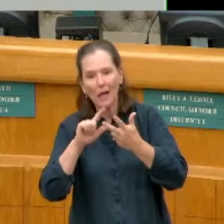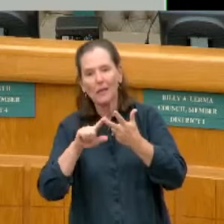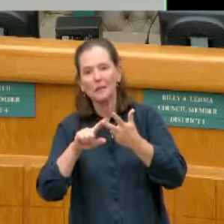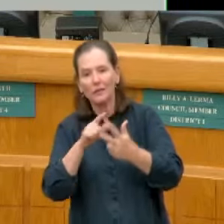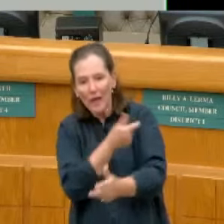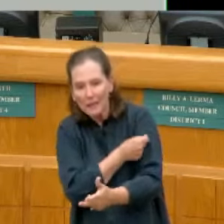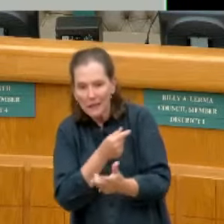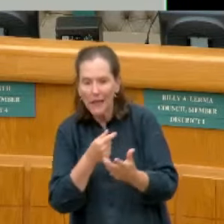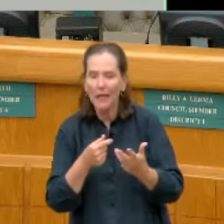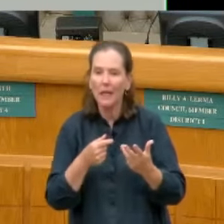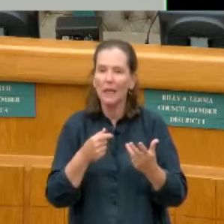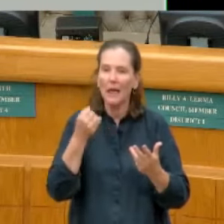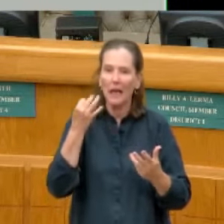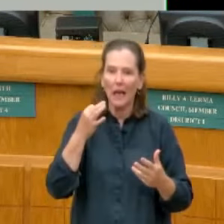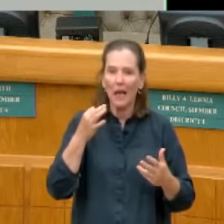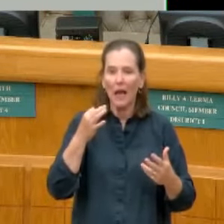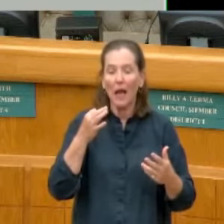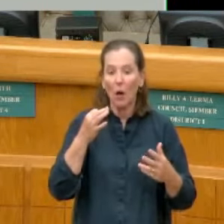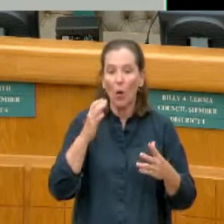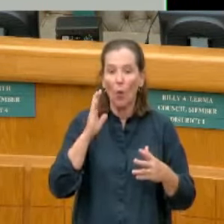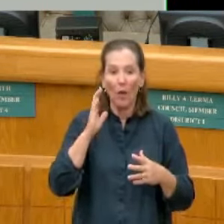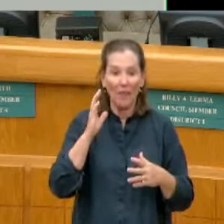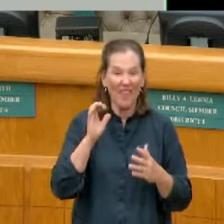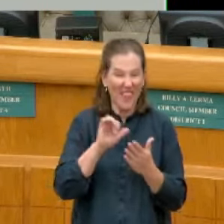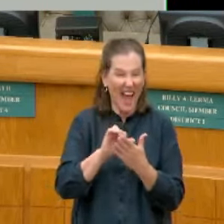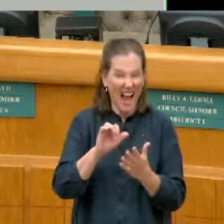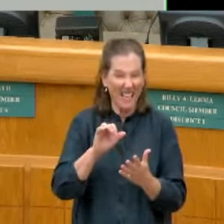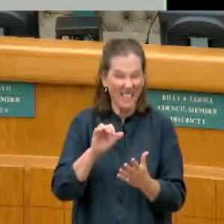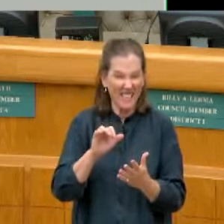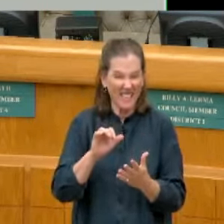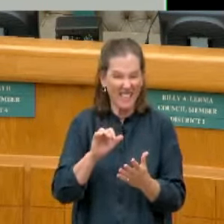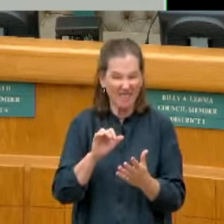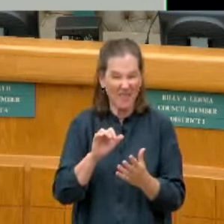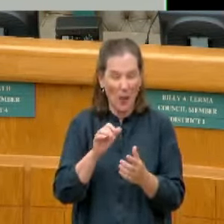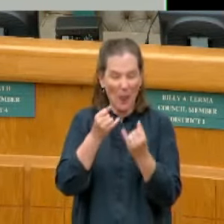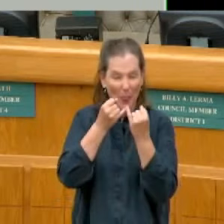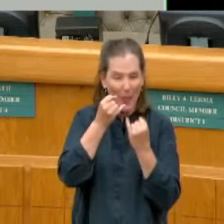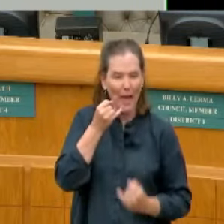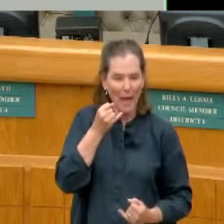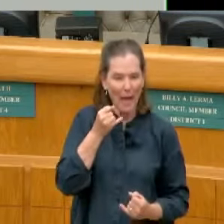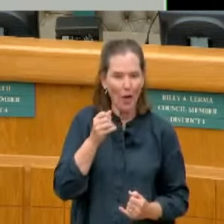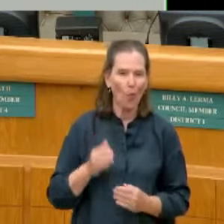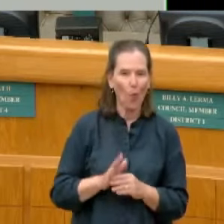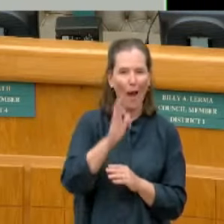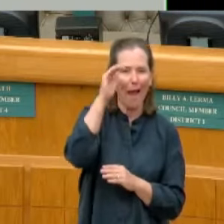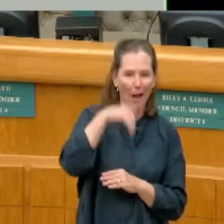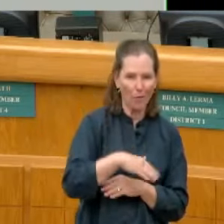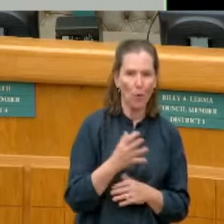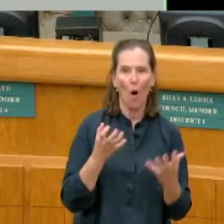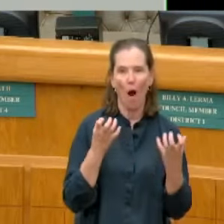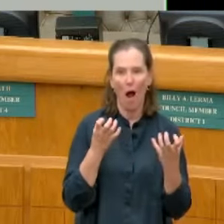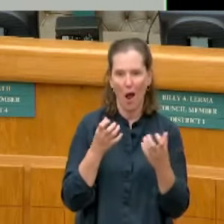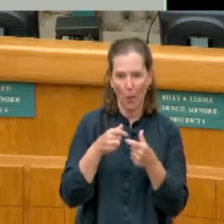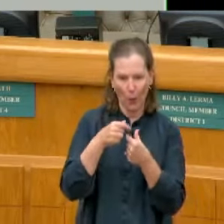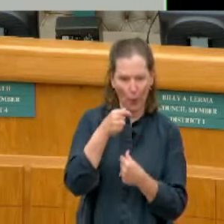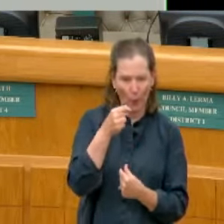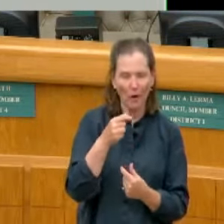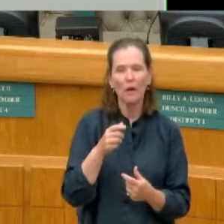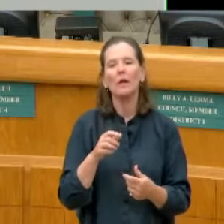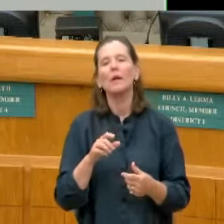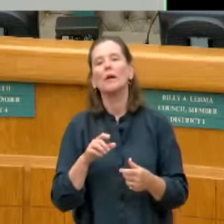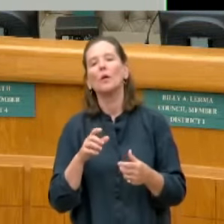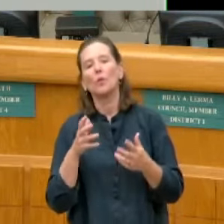things, the vaccinations and things like that, then that wave can get thicker than what it looks like there. And that's not what we want to happen. We want a less